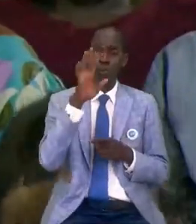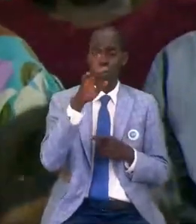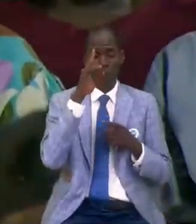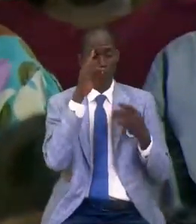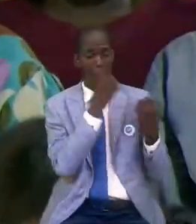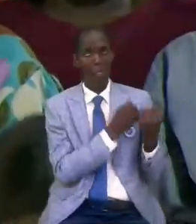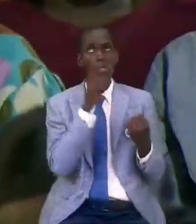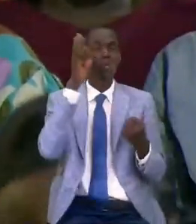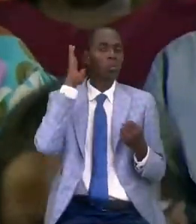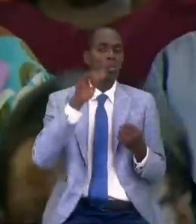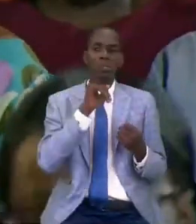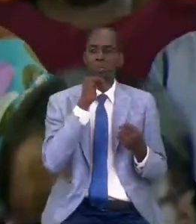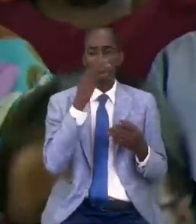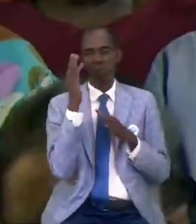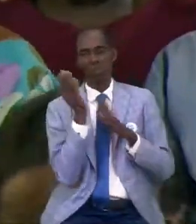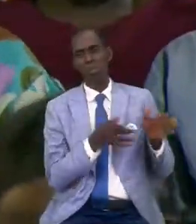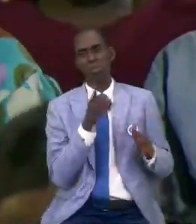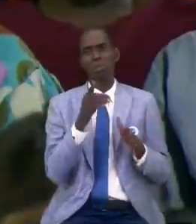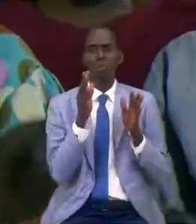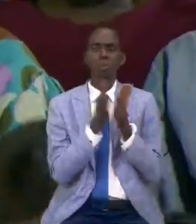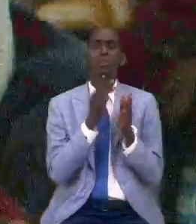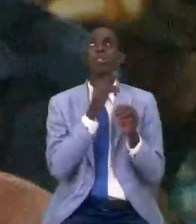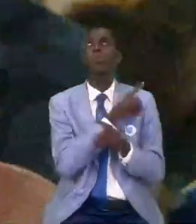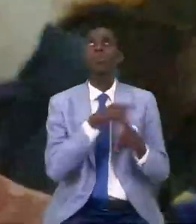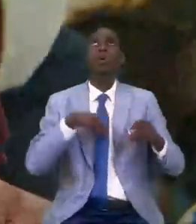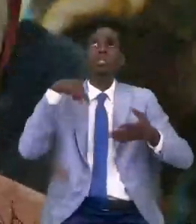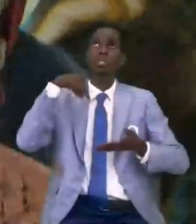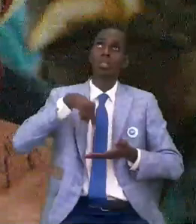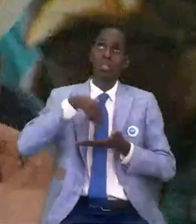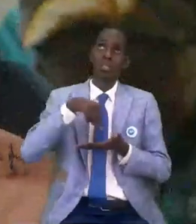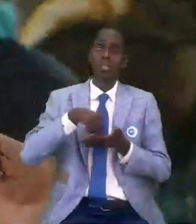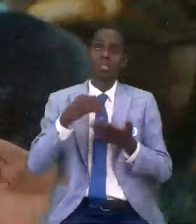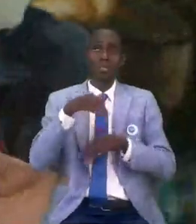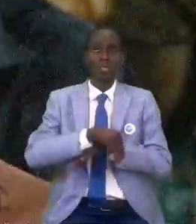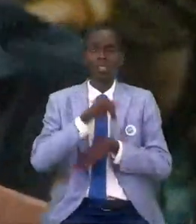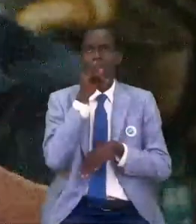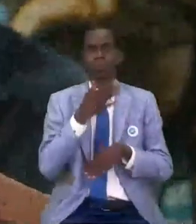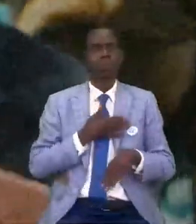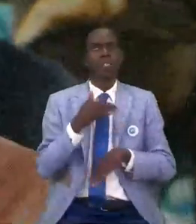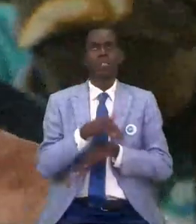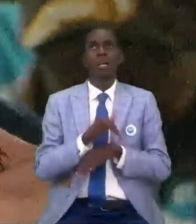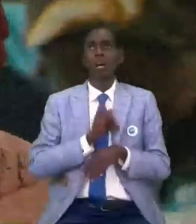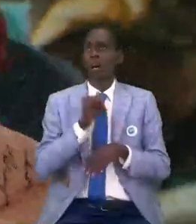am here for wonders. I am here for a miracle. And the Lord will not pass you by.